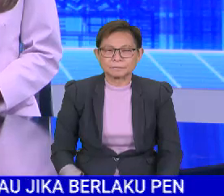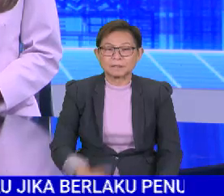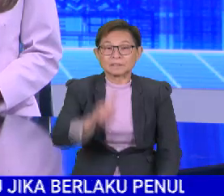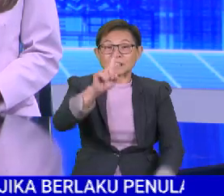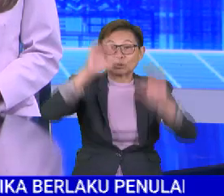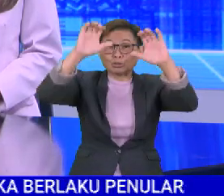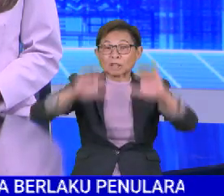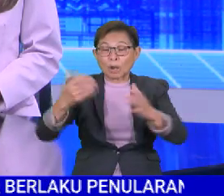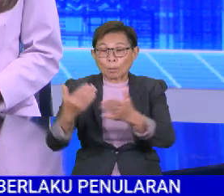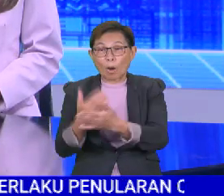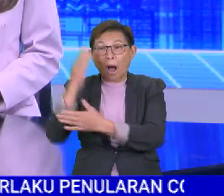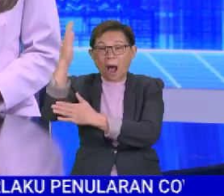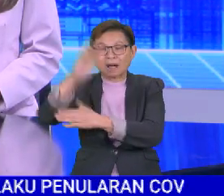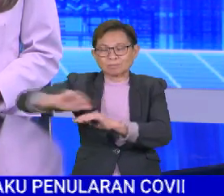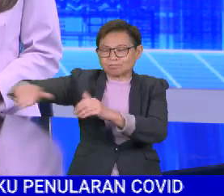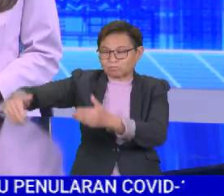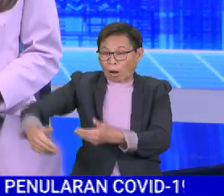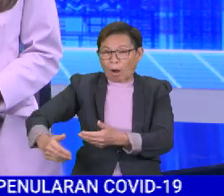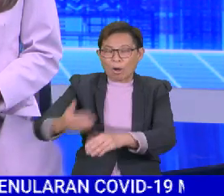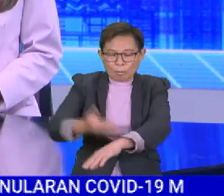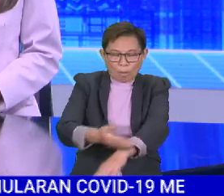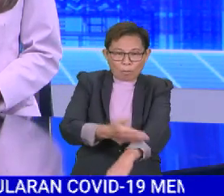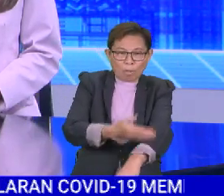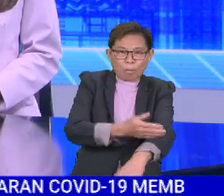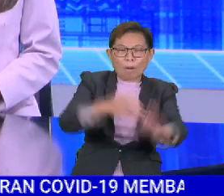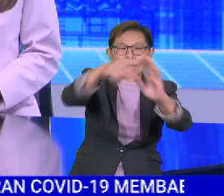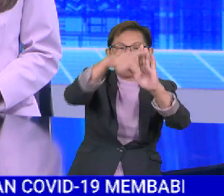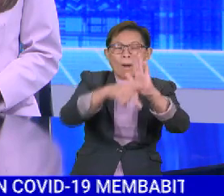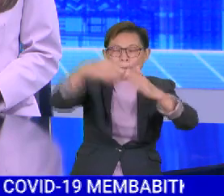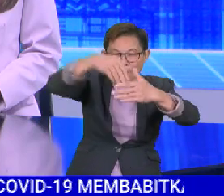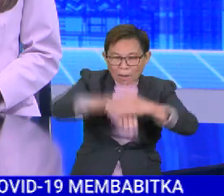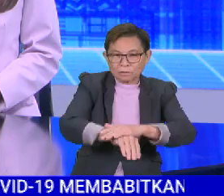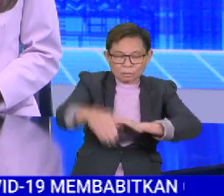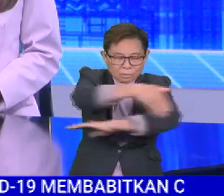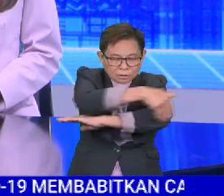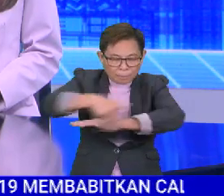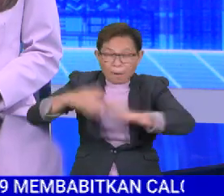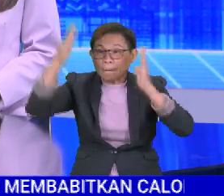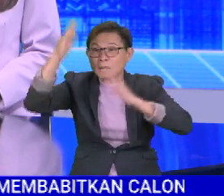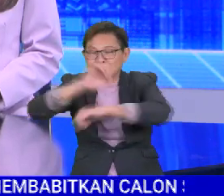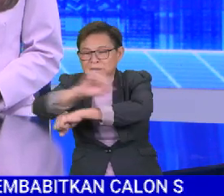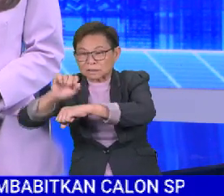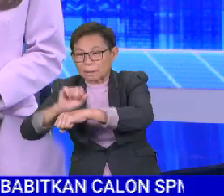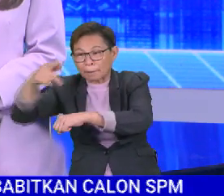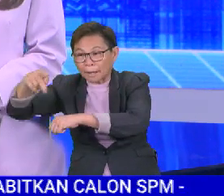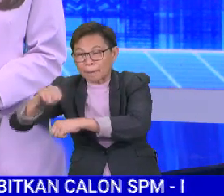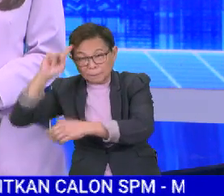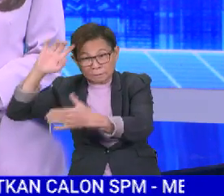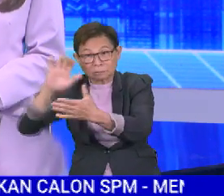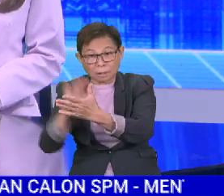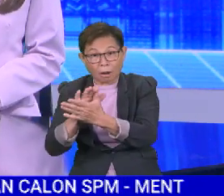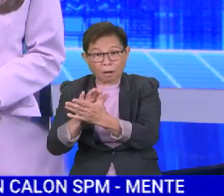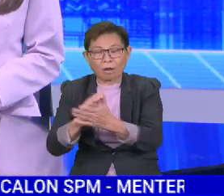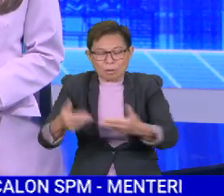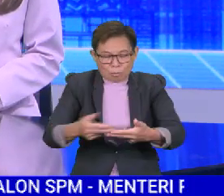Satu mekanisma baharu bakal diperkenal bagi menambah baik protokol kemasukan di sempadan Malaysia-Singapura. Perdana Menteri yakin